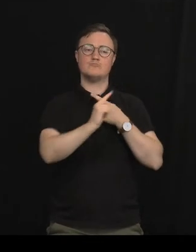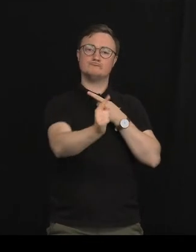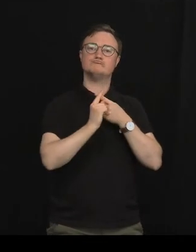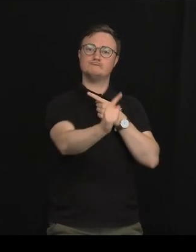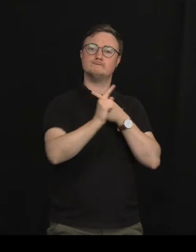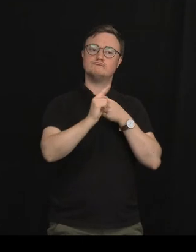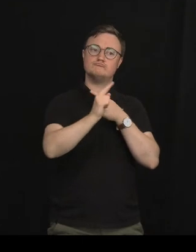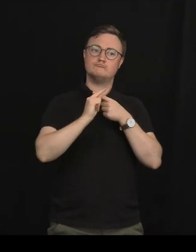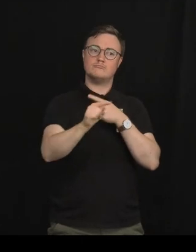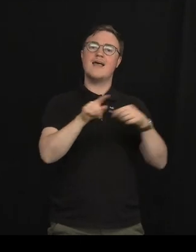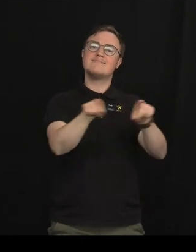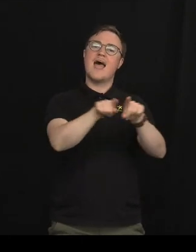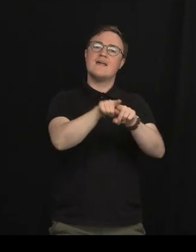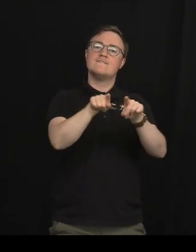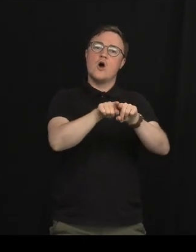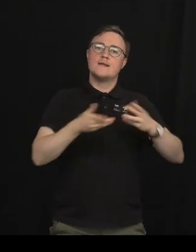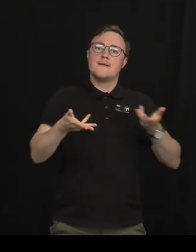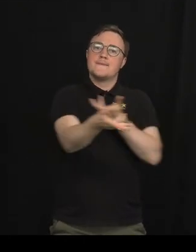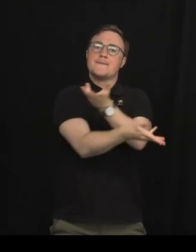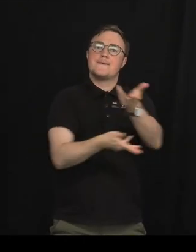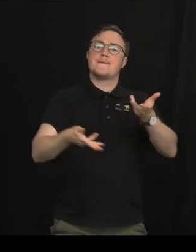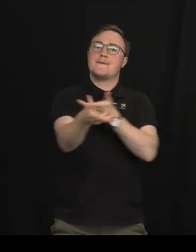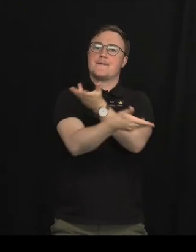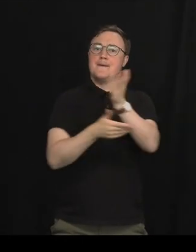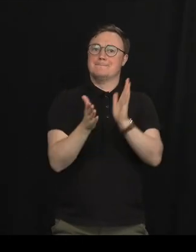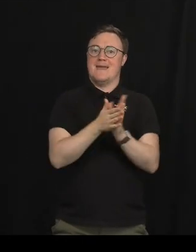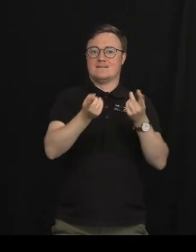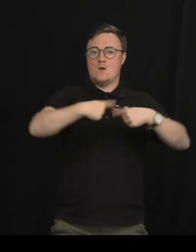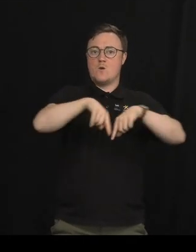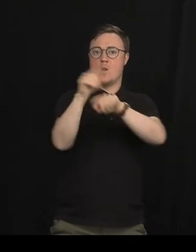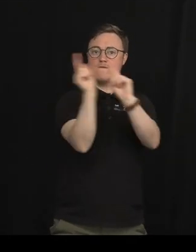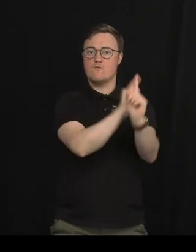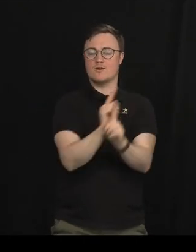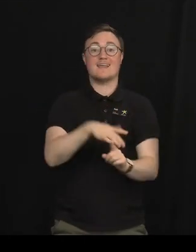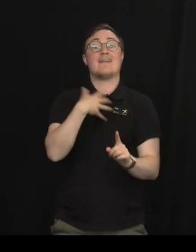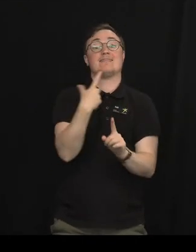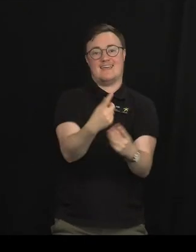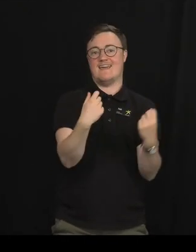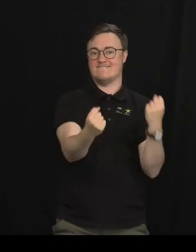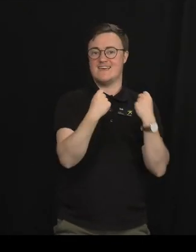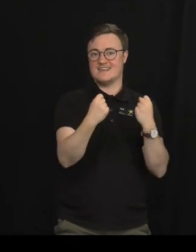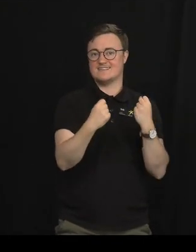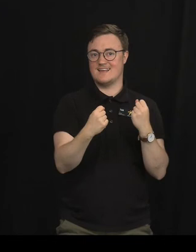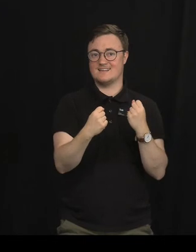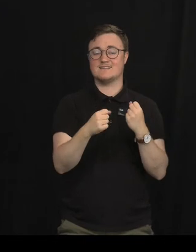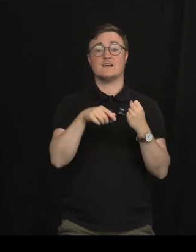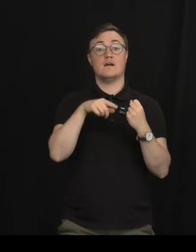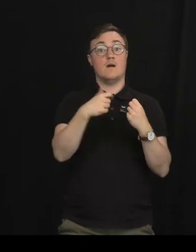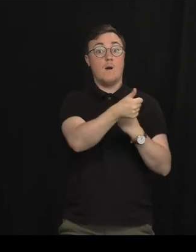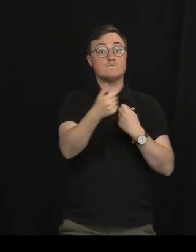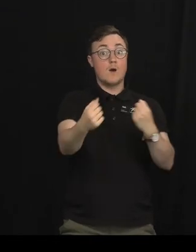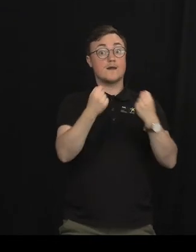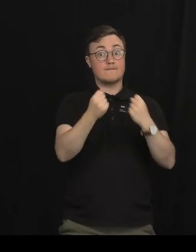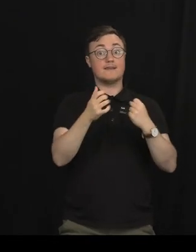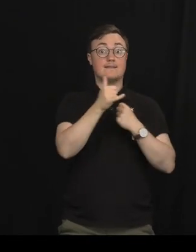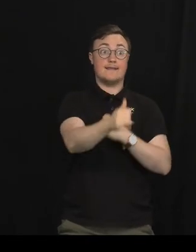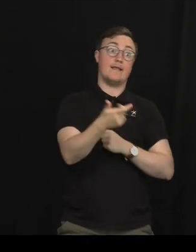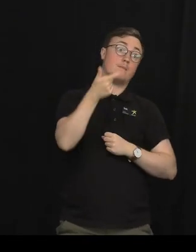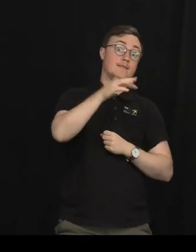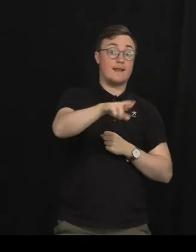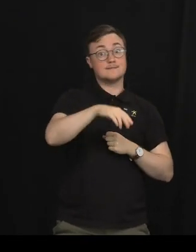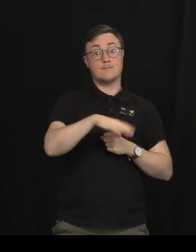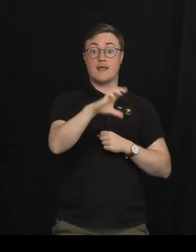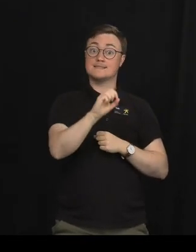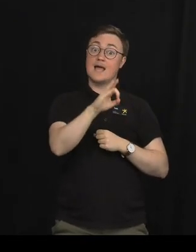the structure also on that. That is as important in Sweden as it is in sub-Saharan